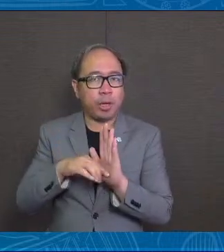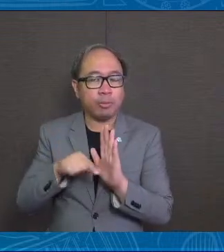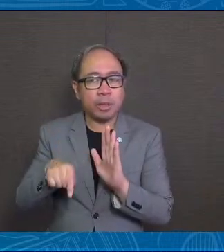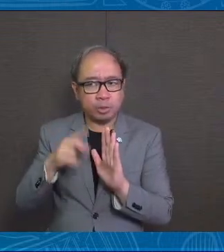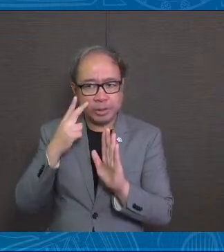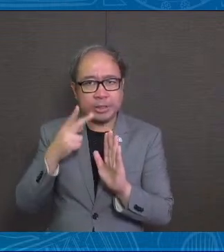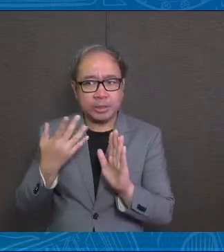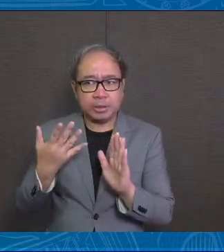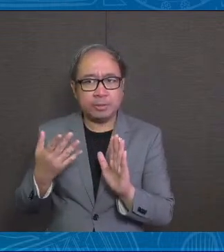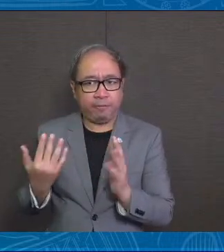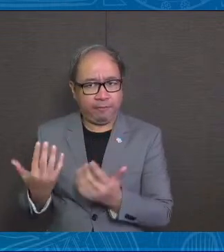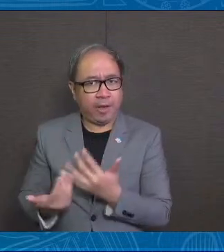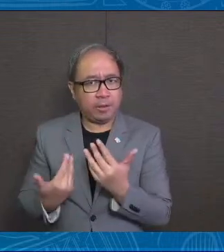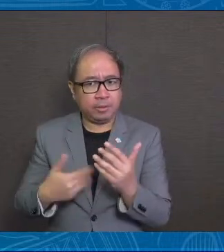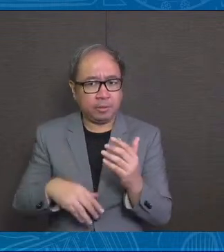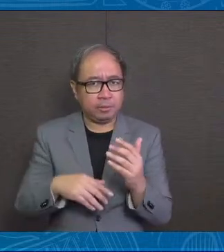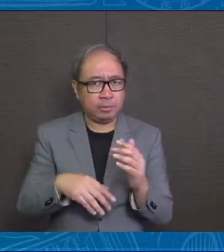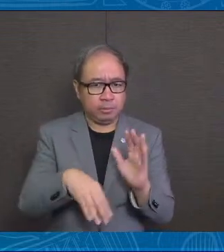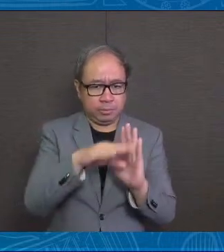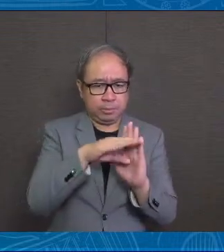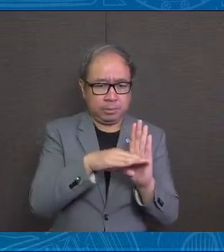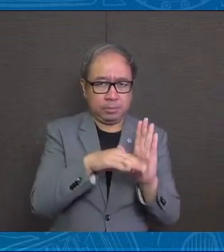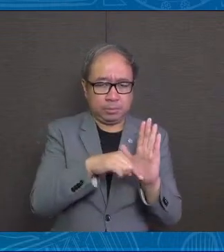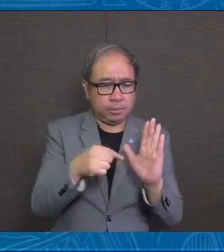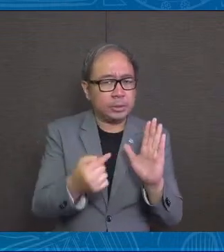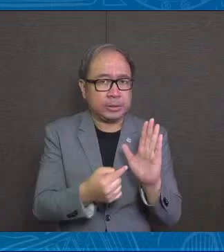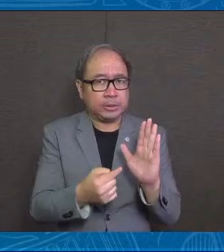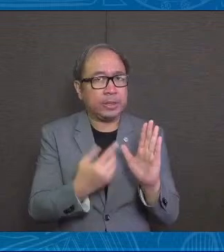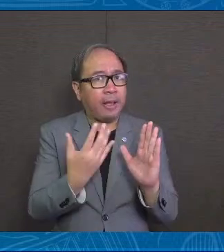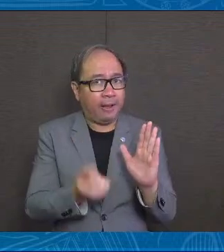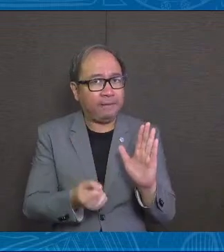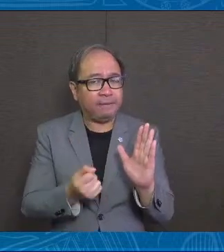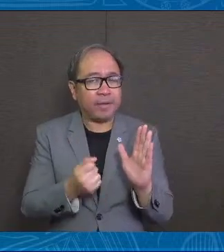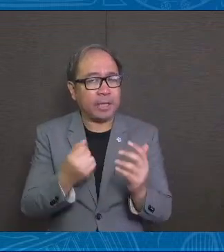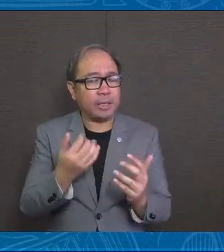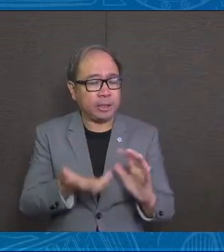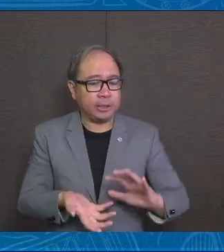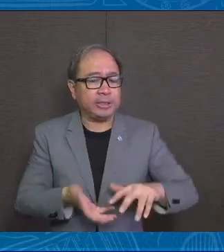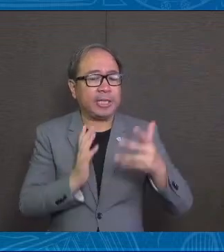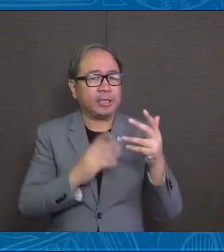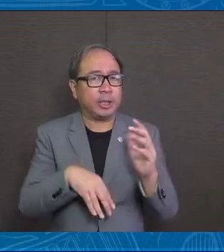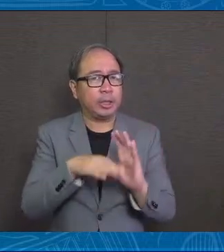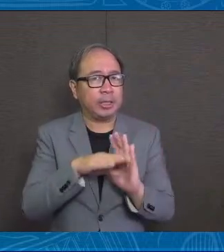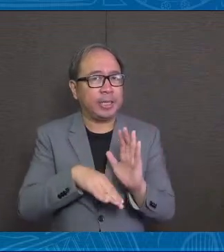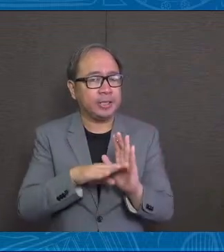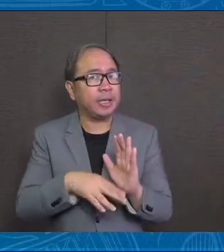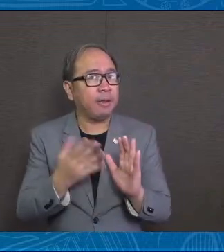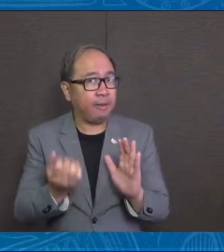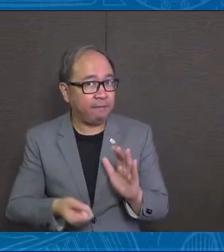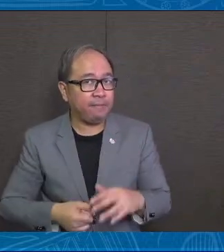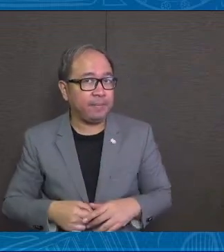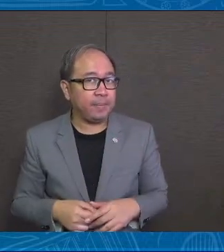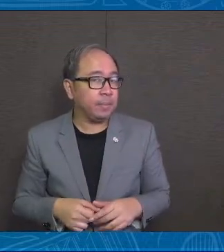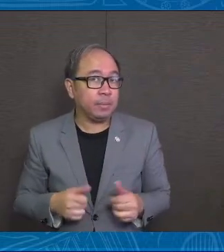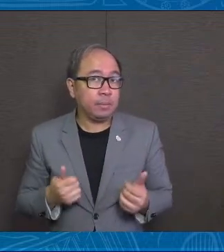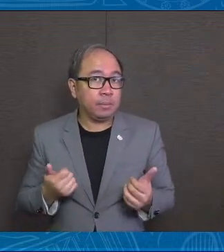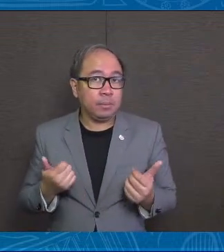menu. What else? Yeah, I think that's it. Thank you. Thank you.